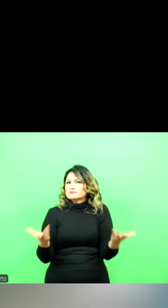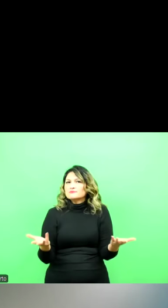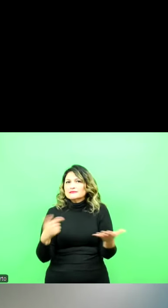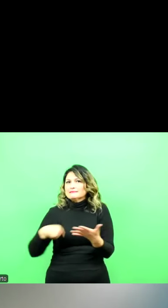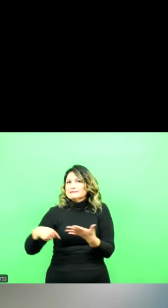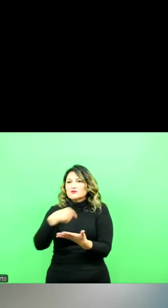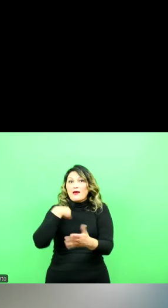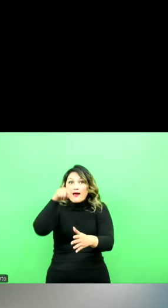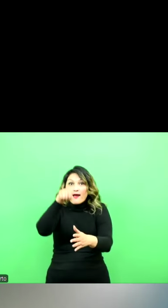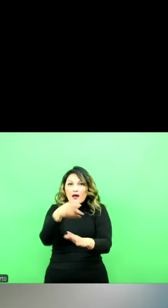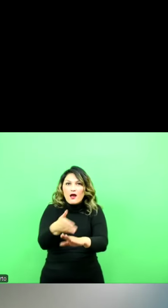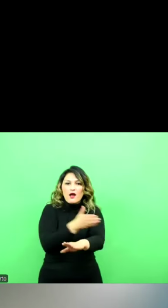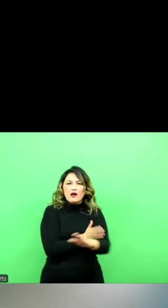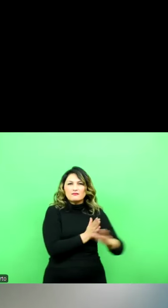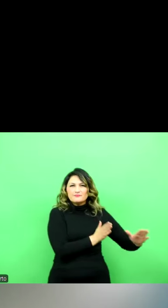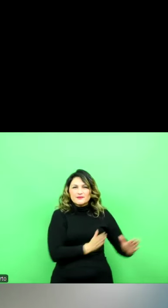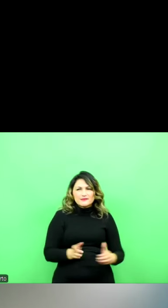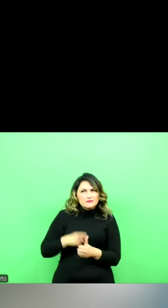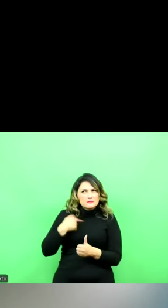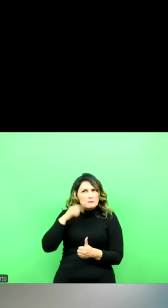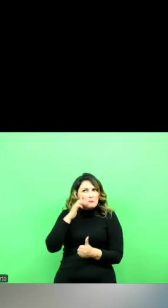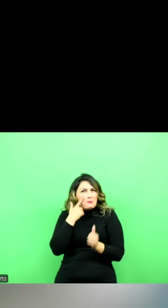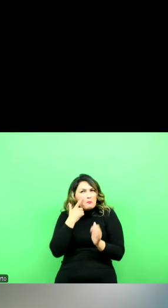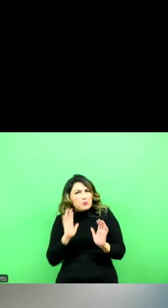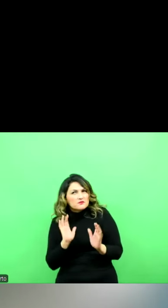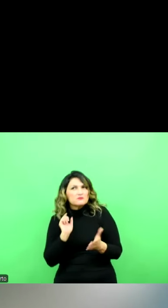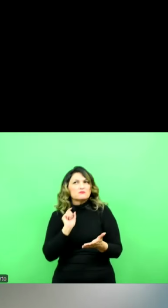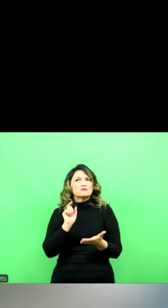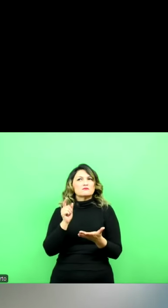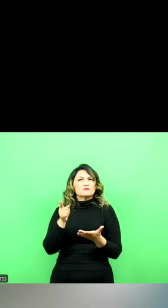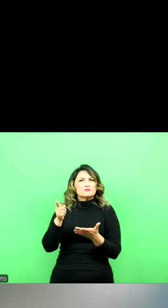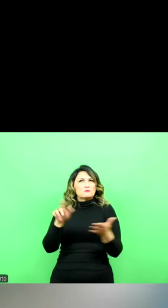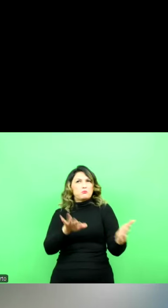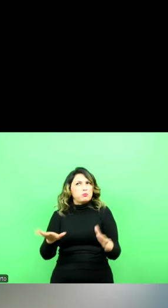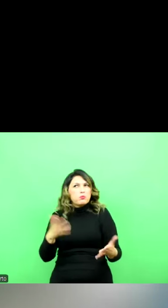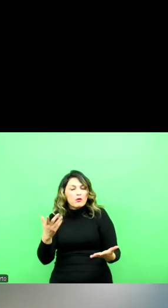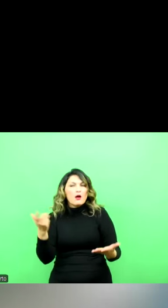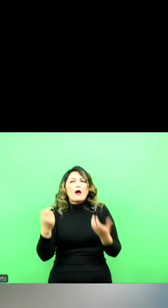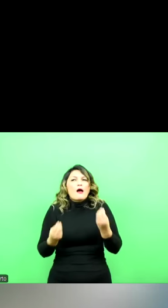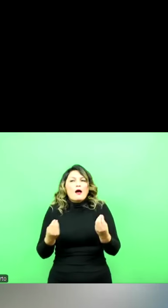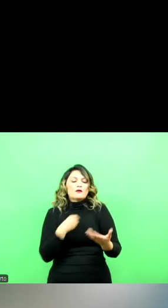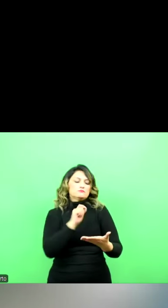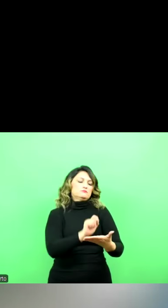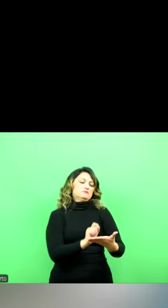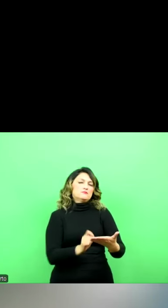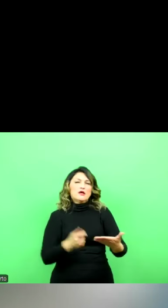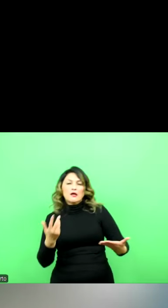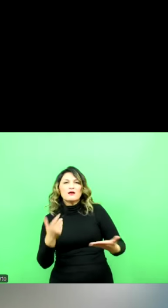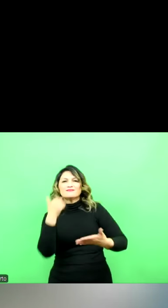protocols, when the emergency services are saturated, and we have